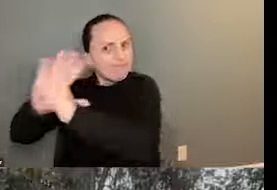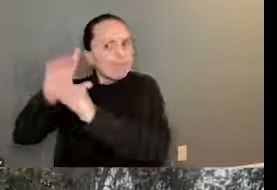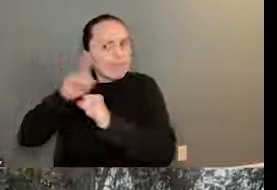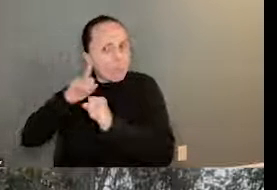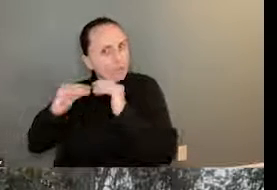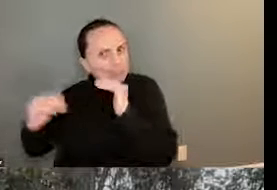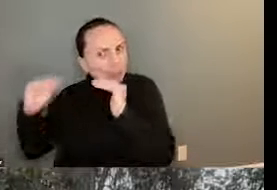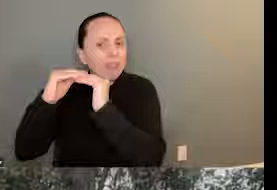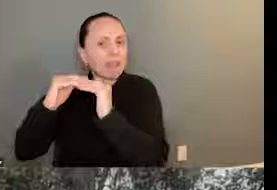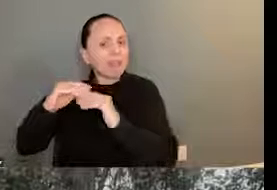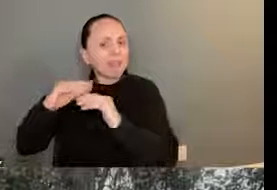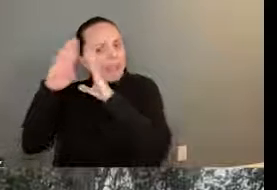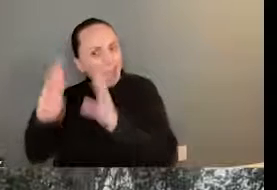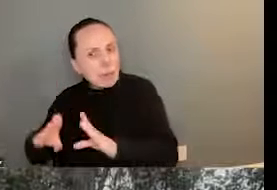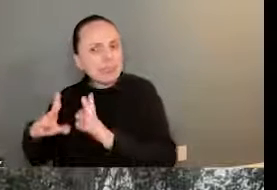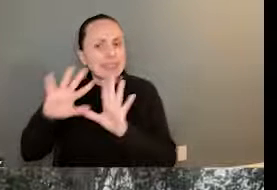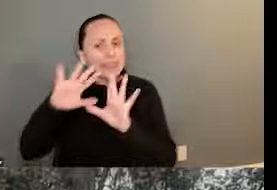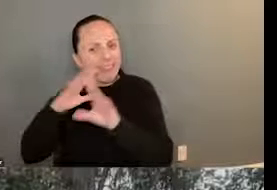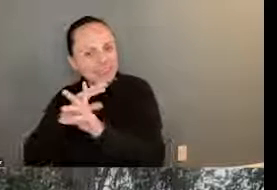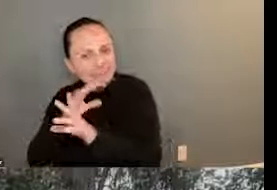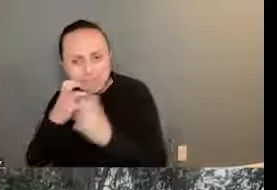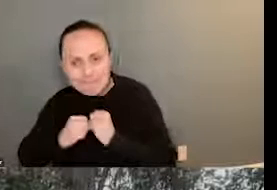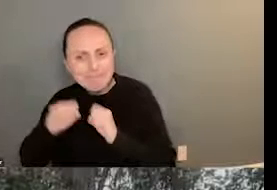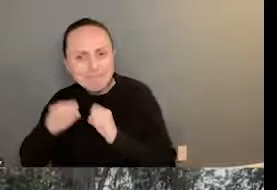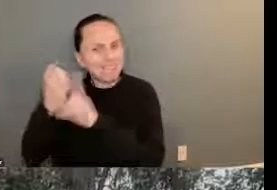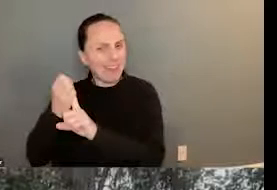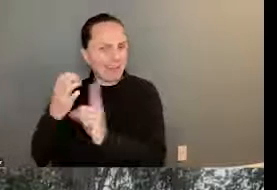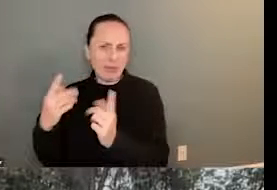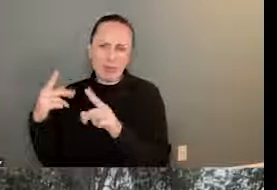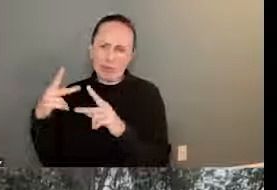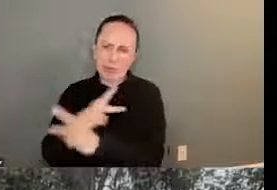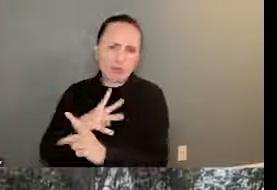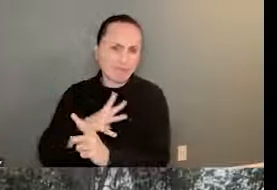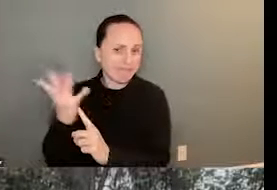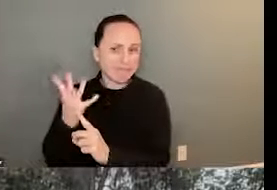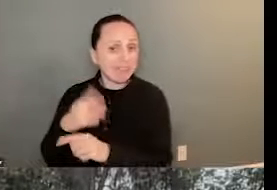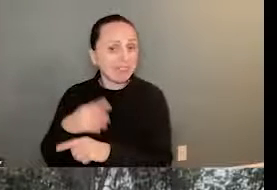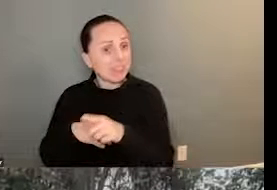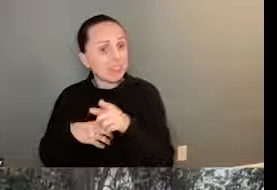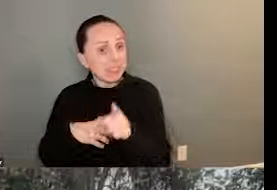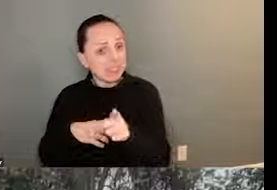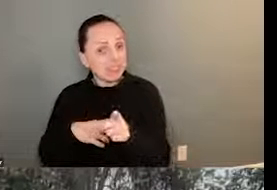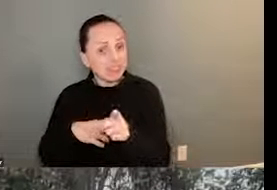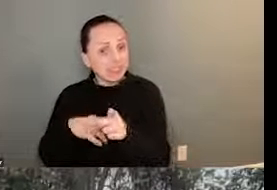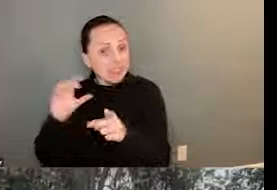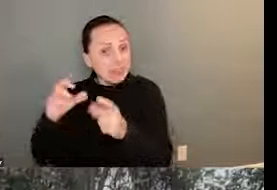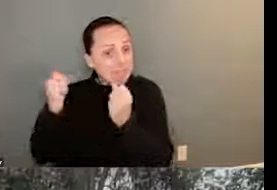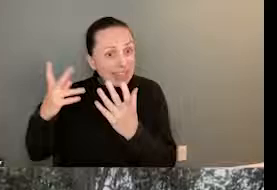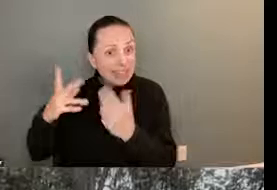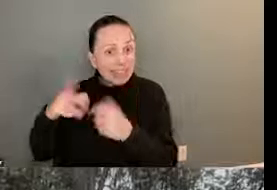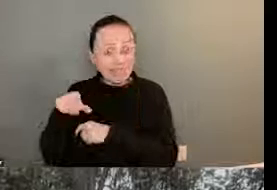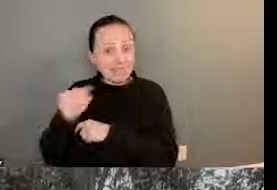and access to a healthy environment. All the more insulting that much of the monuments to